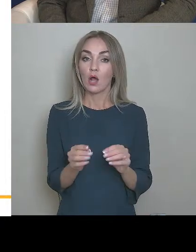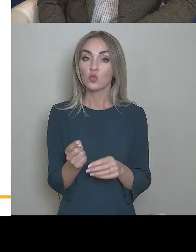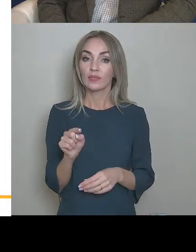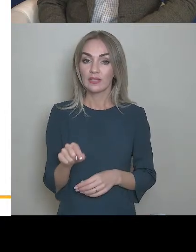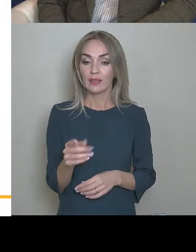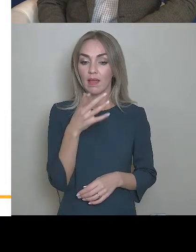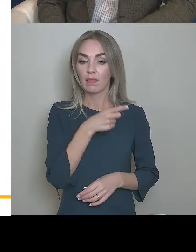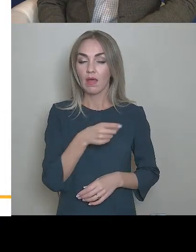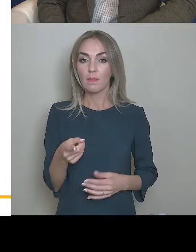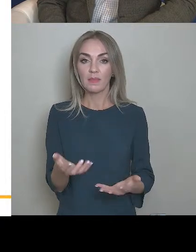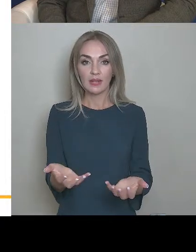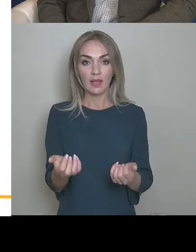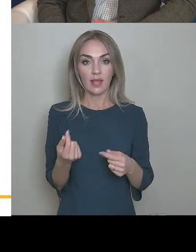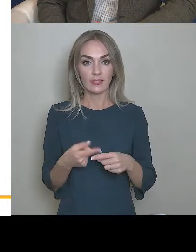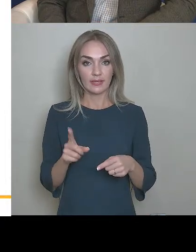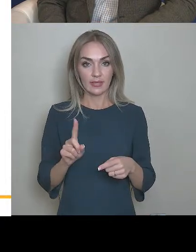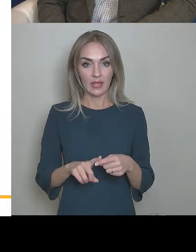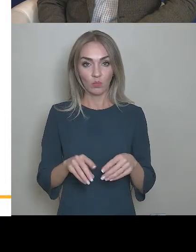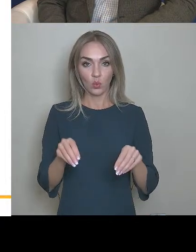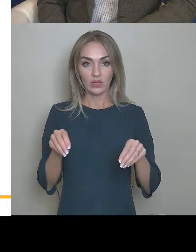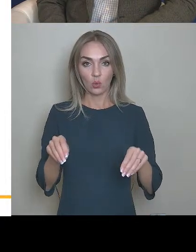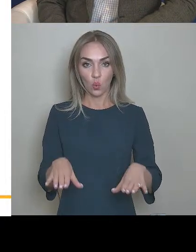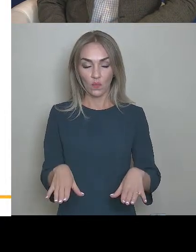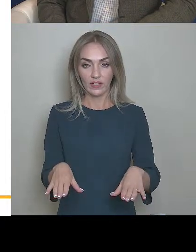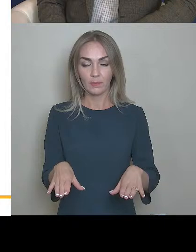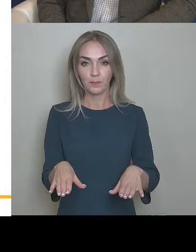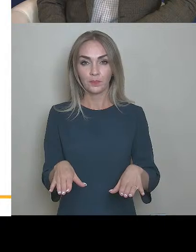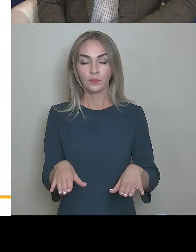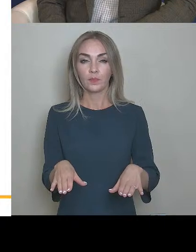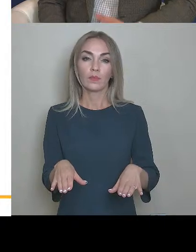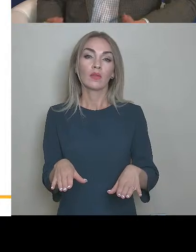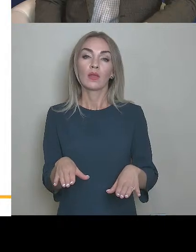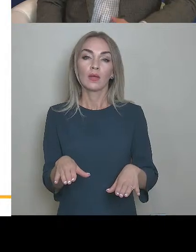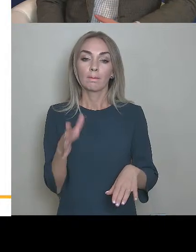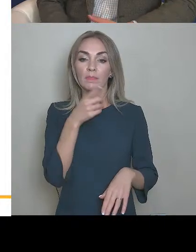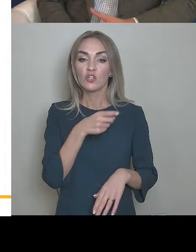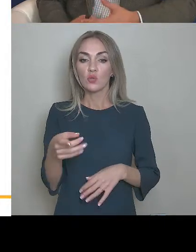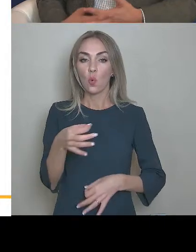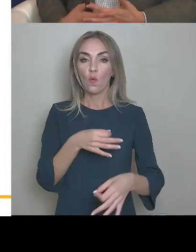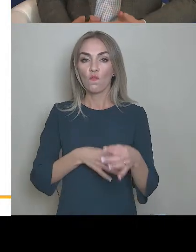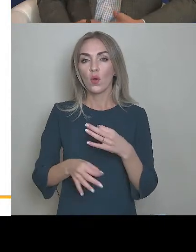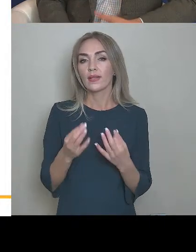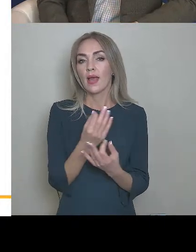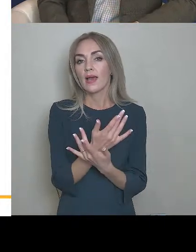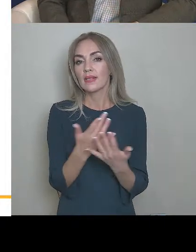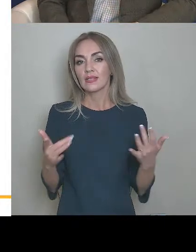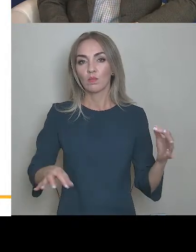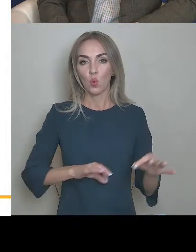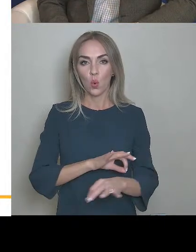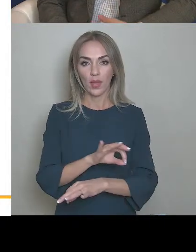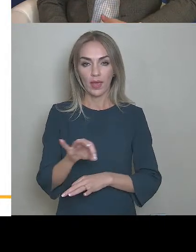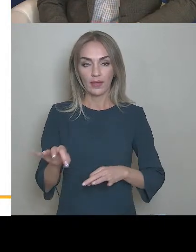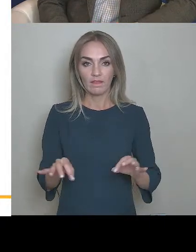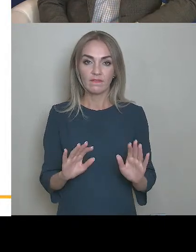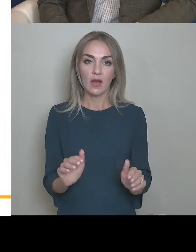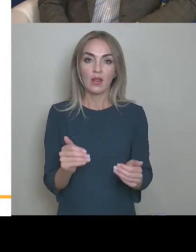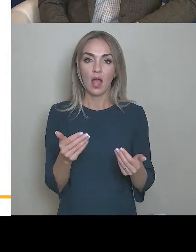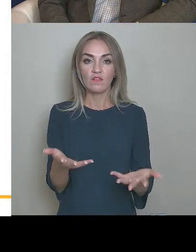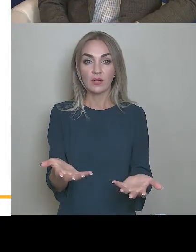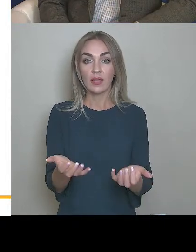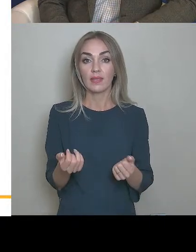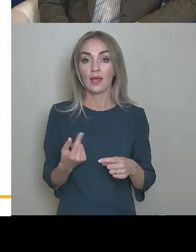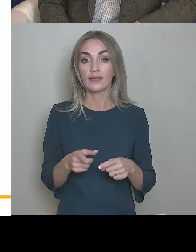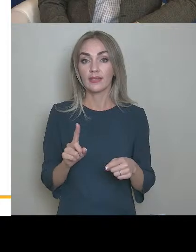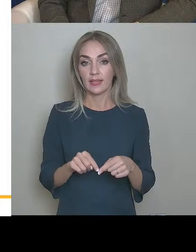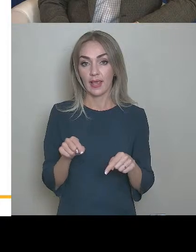with the regular procedure. But when this resolution was passed, and during discussing